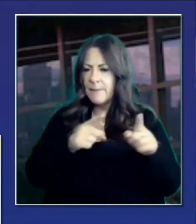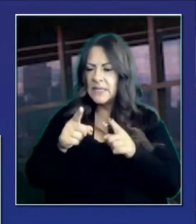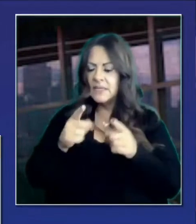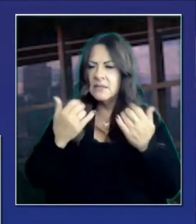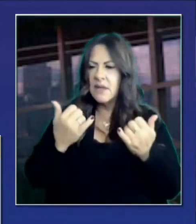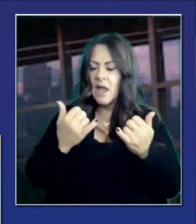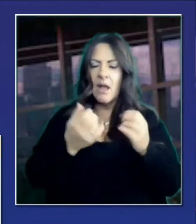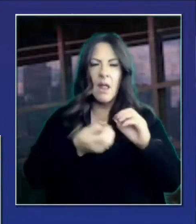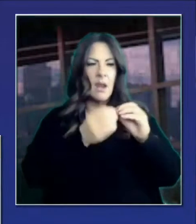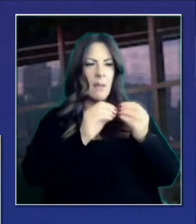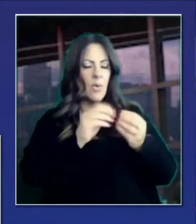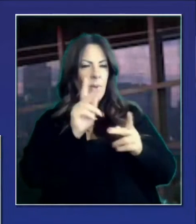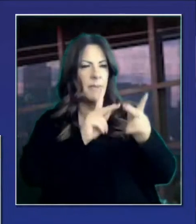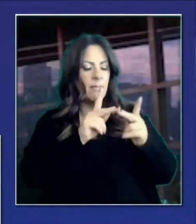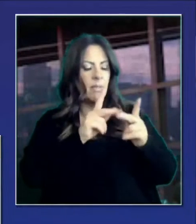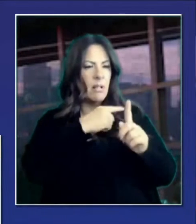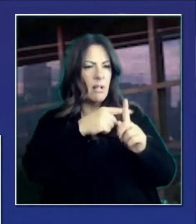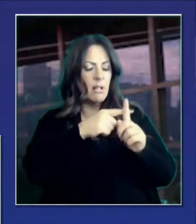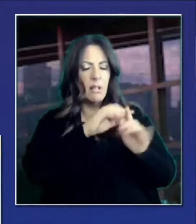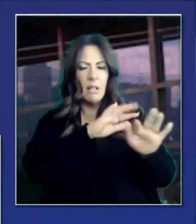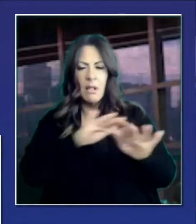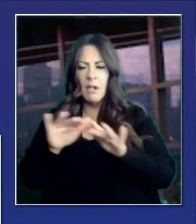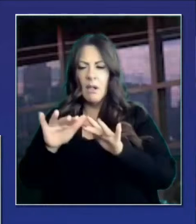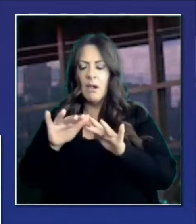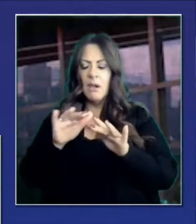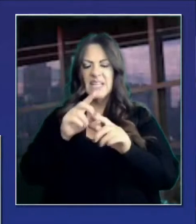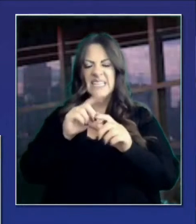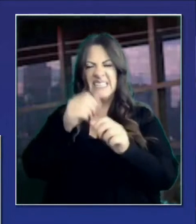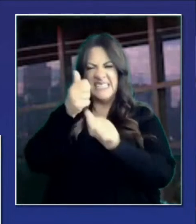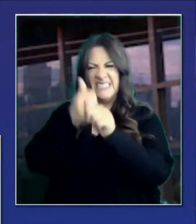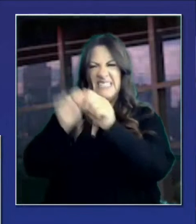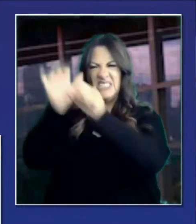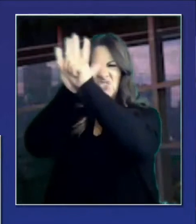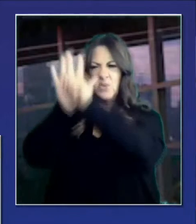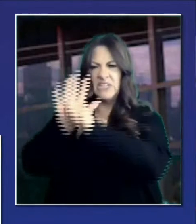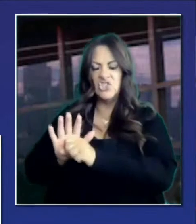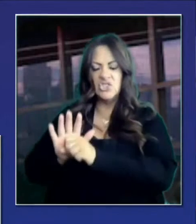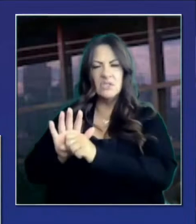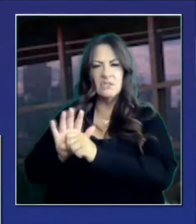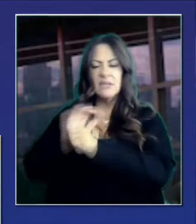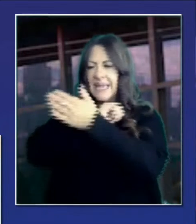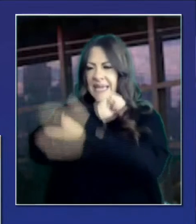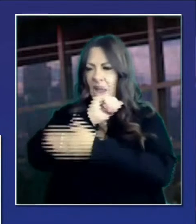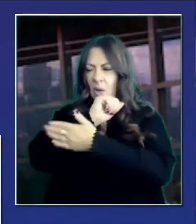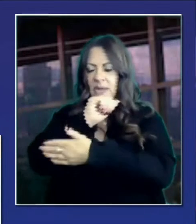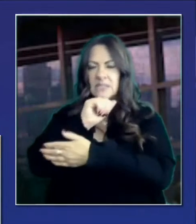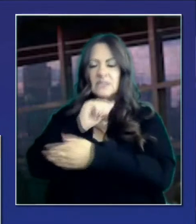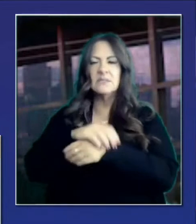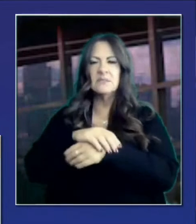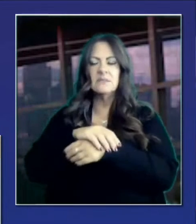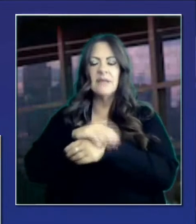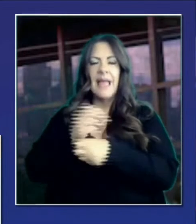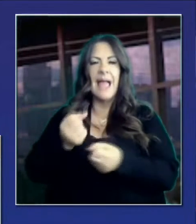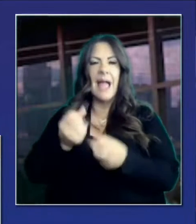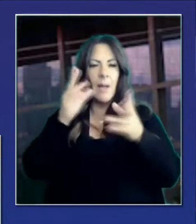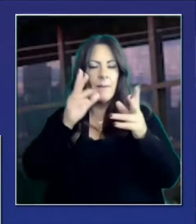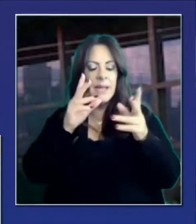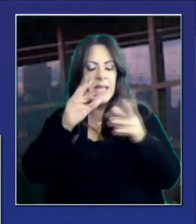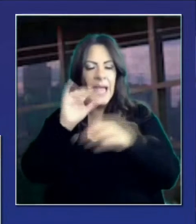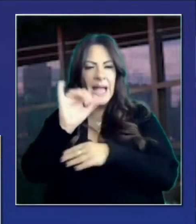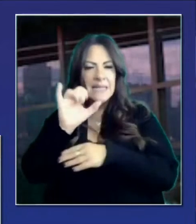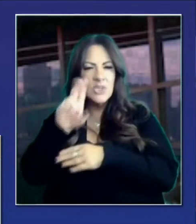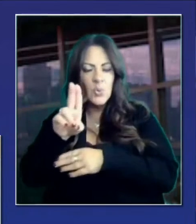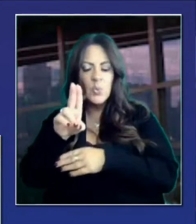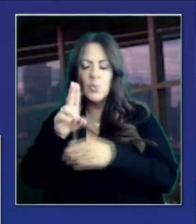vaccination, where they are effective is, not only by county, but by region, looking at ICU capacity broadly defined in terms of our mutual aid, looking at